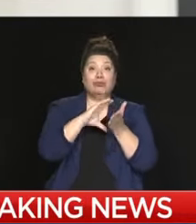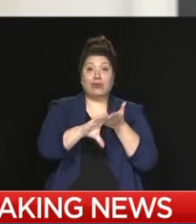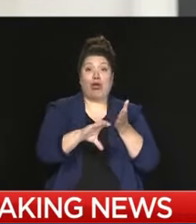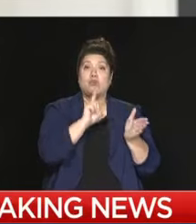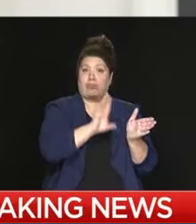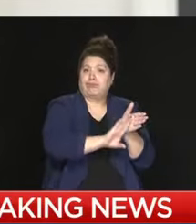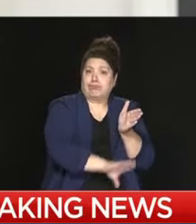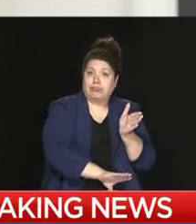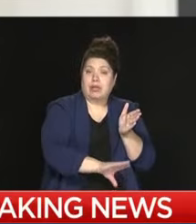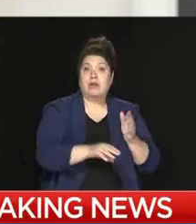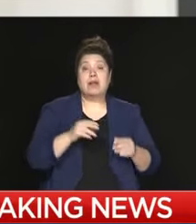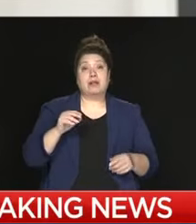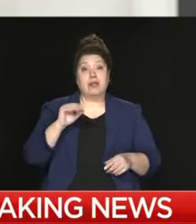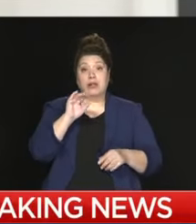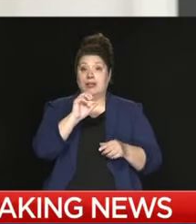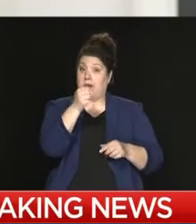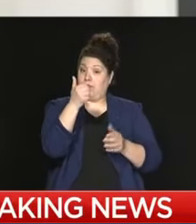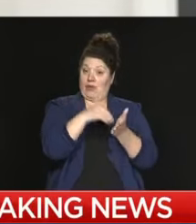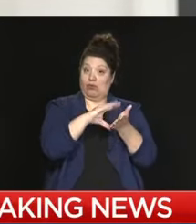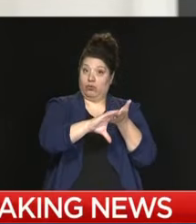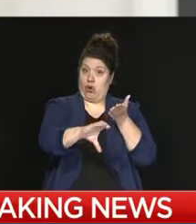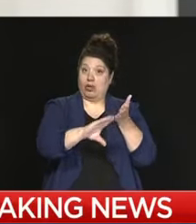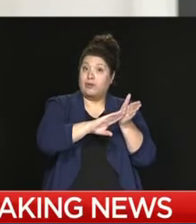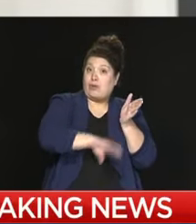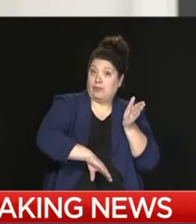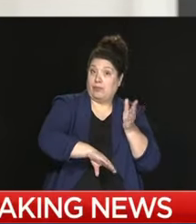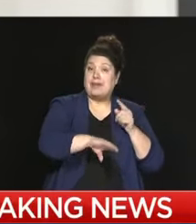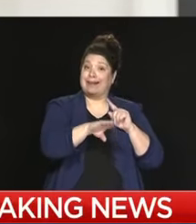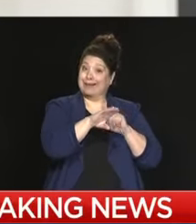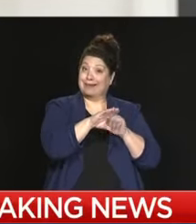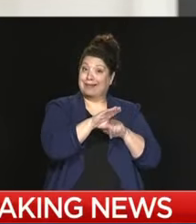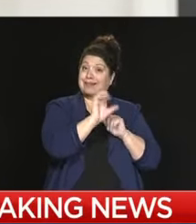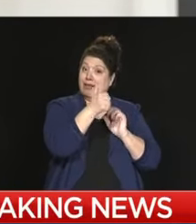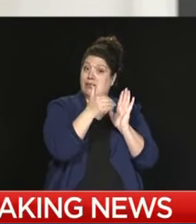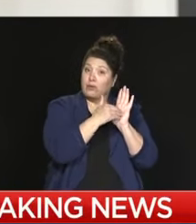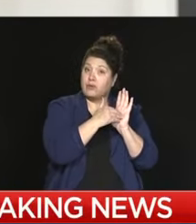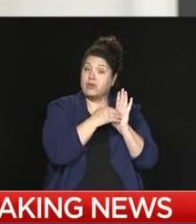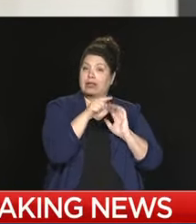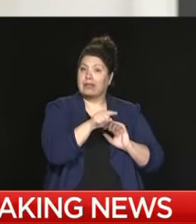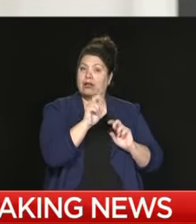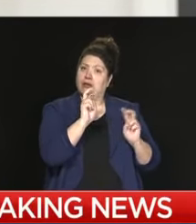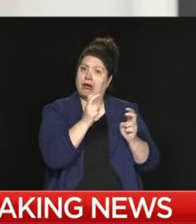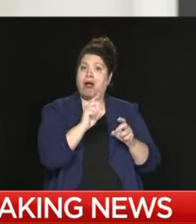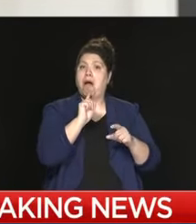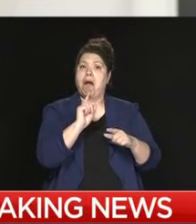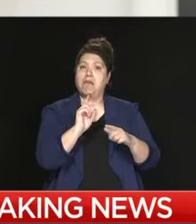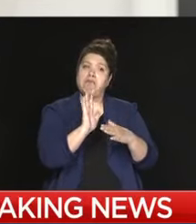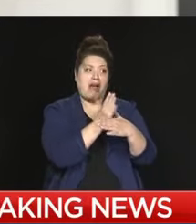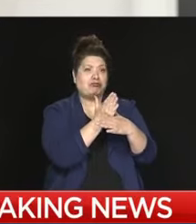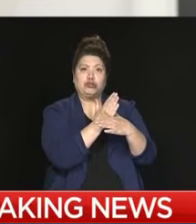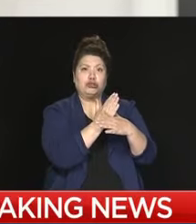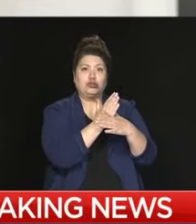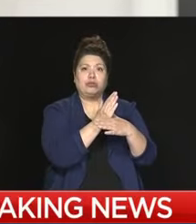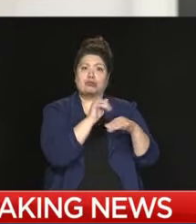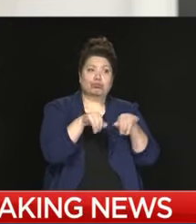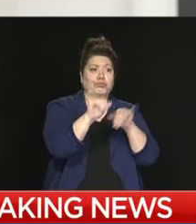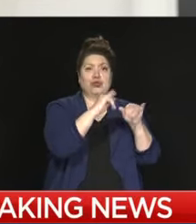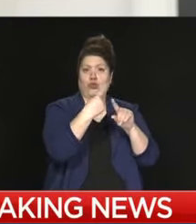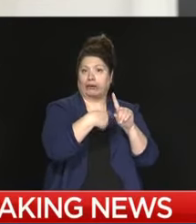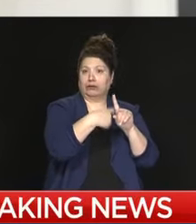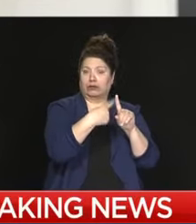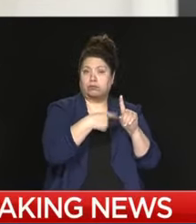the banks. That $10,000 actually represents an average month's rent for a small business in this